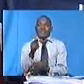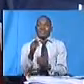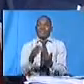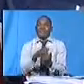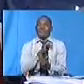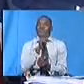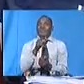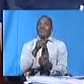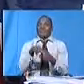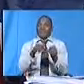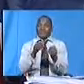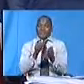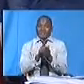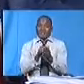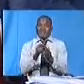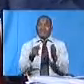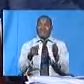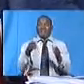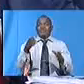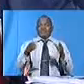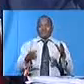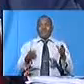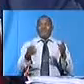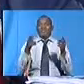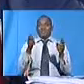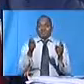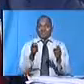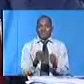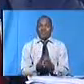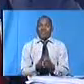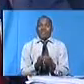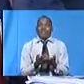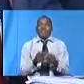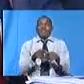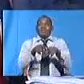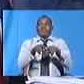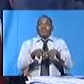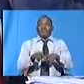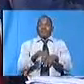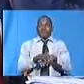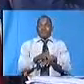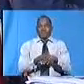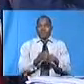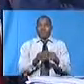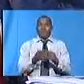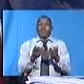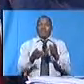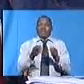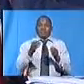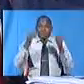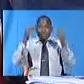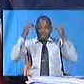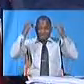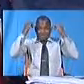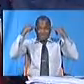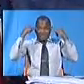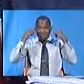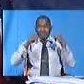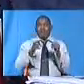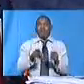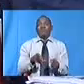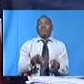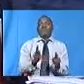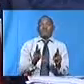questions about this petition with a view to impressing your lordships the need